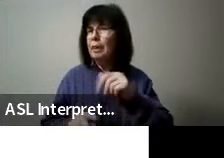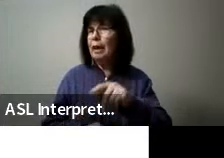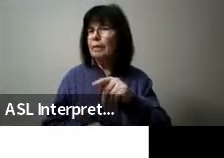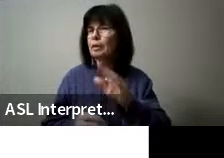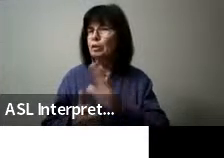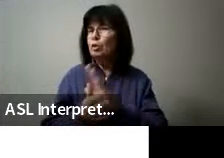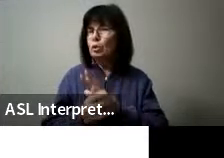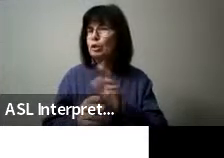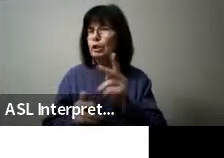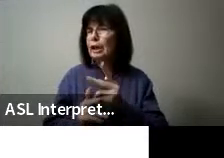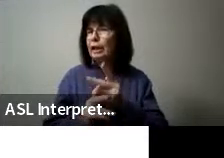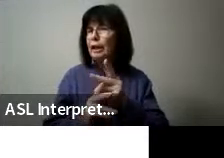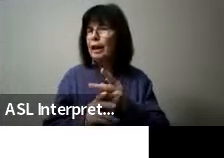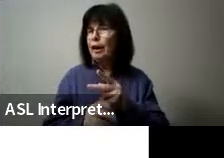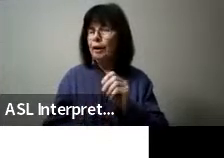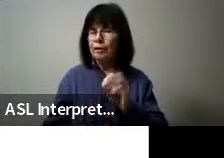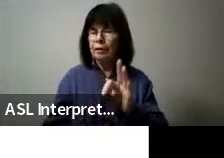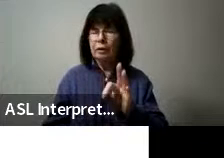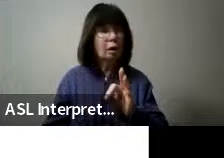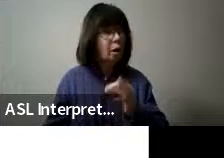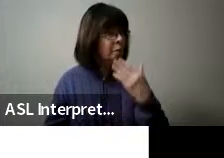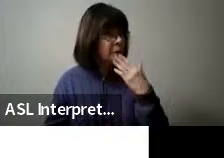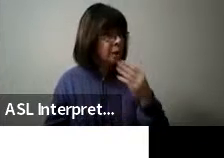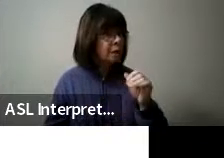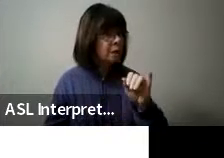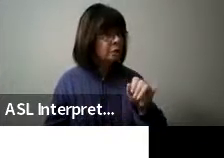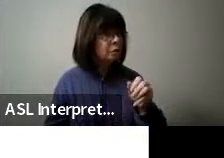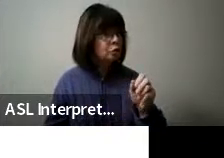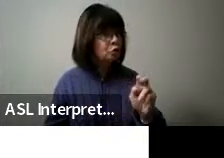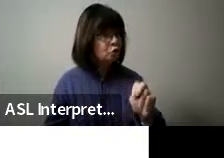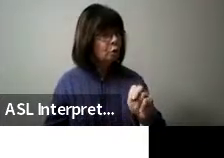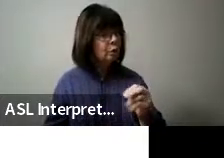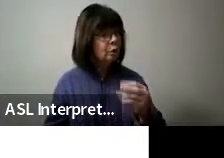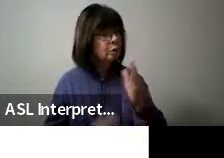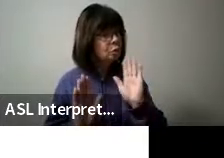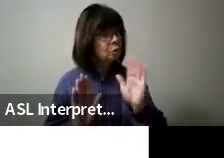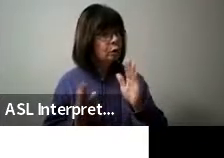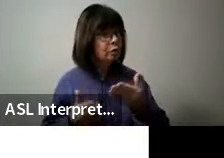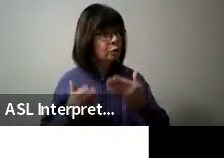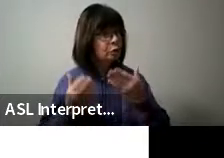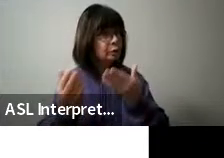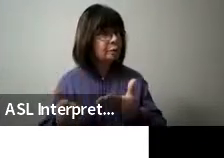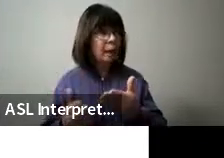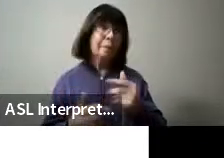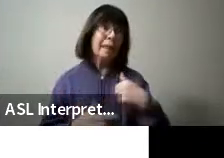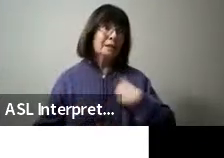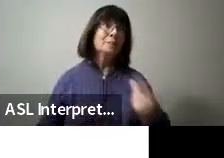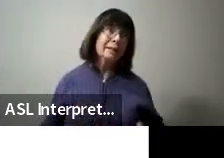Thanks, Joan. That sounds like a great recommendation, but that's just me.